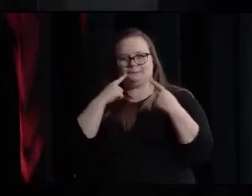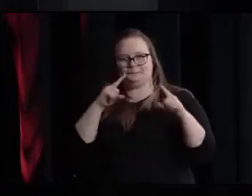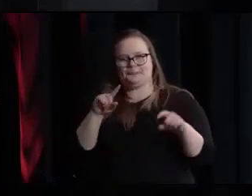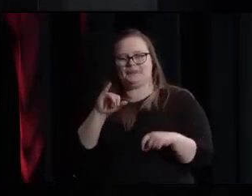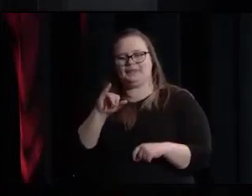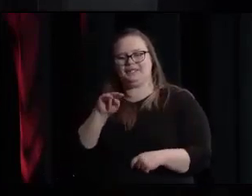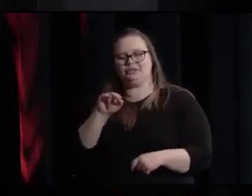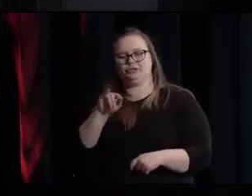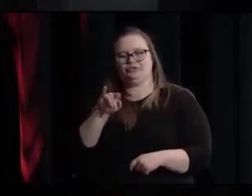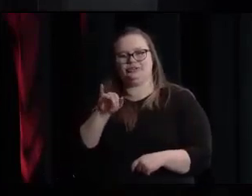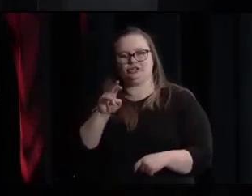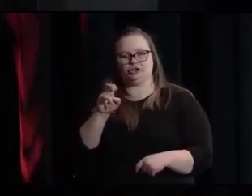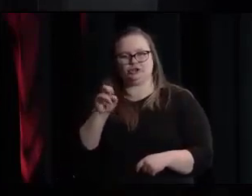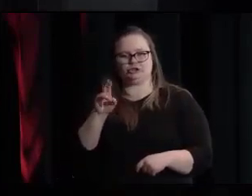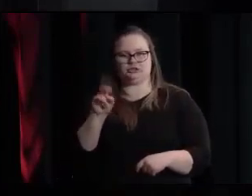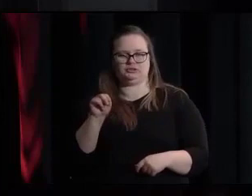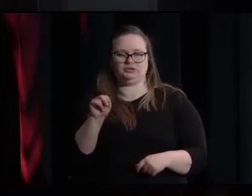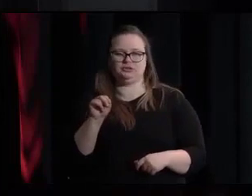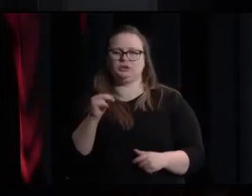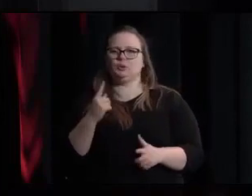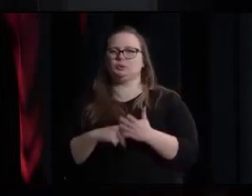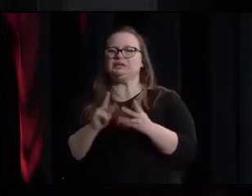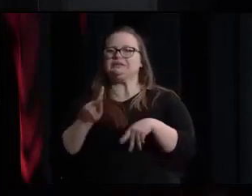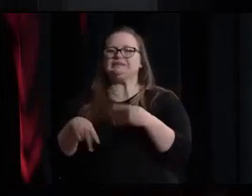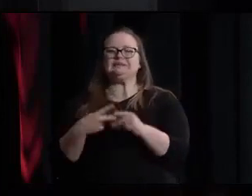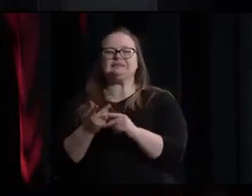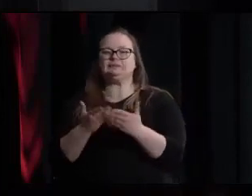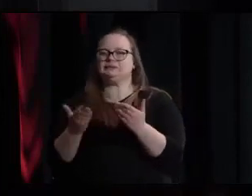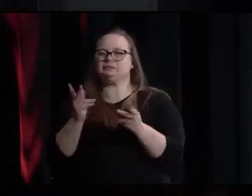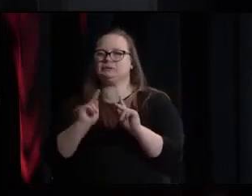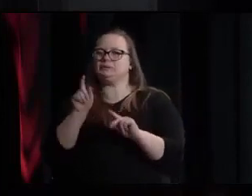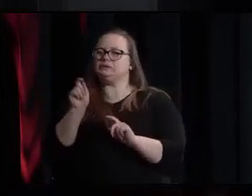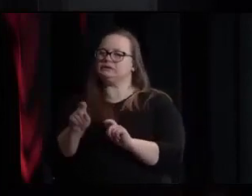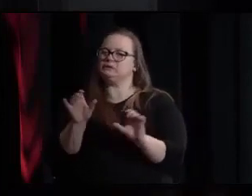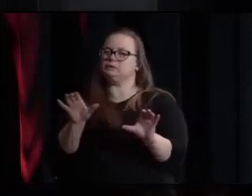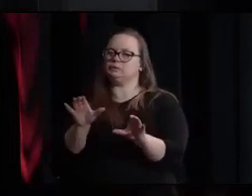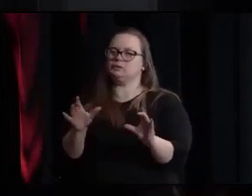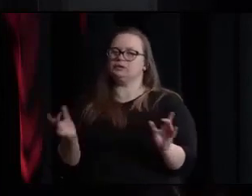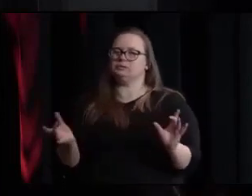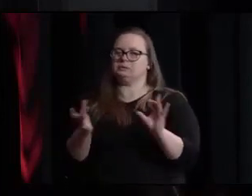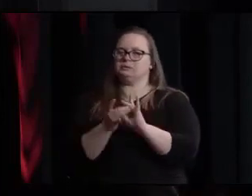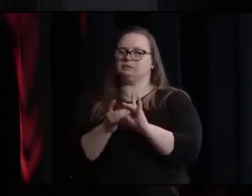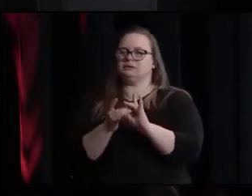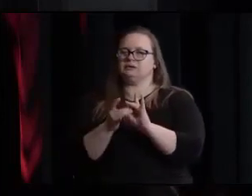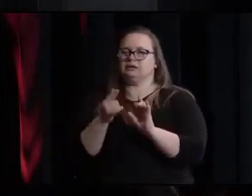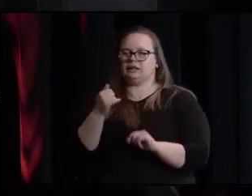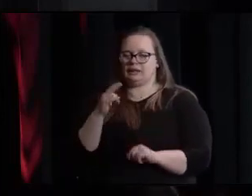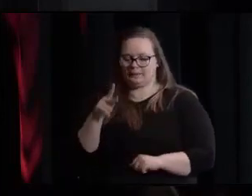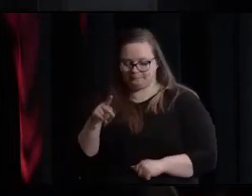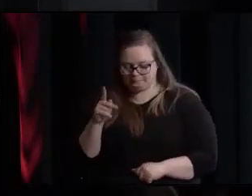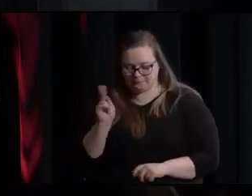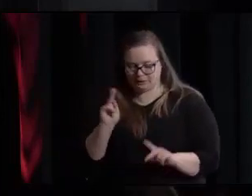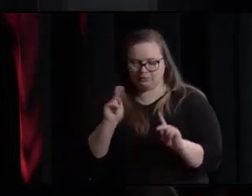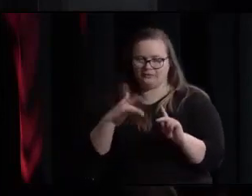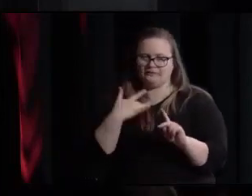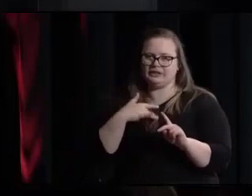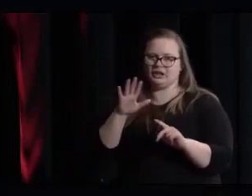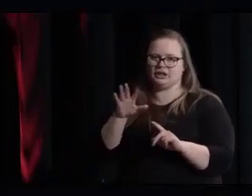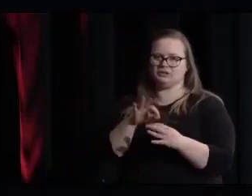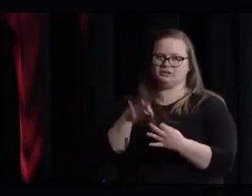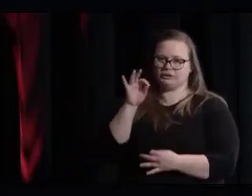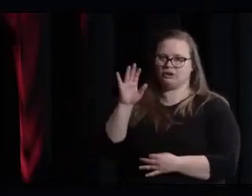of things do people need to do to bridge the gap between what they feel in their spirits and their